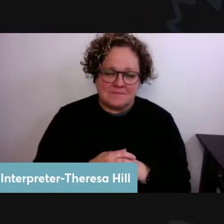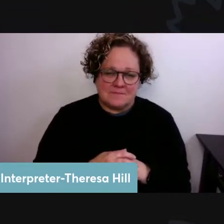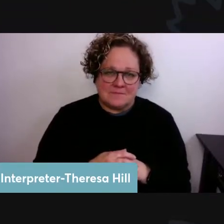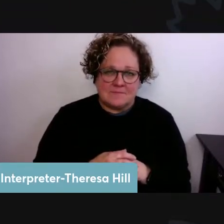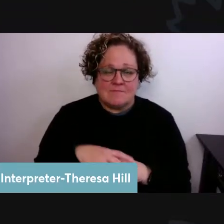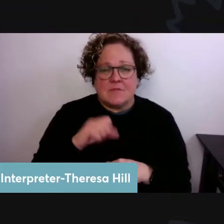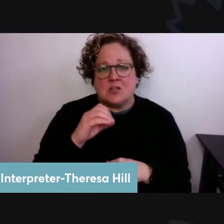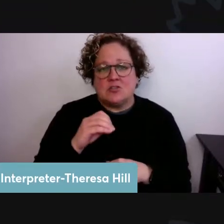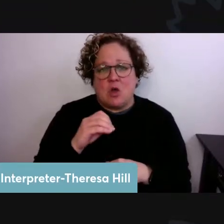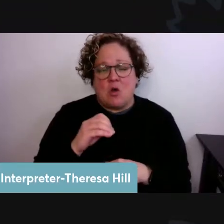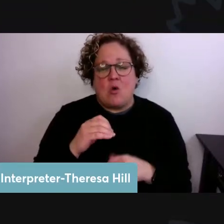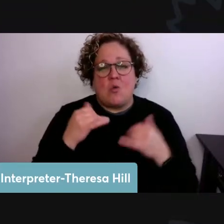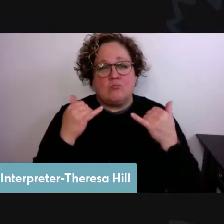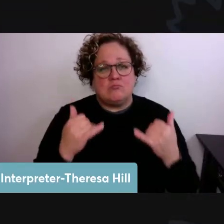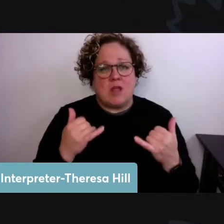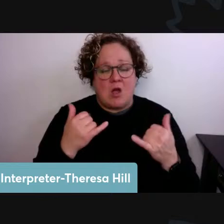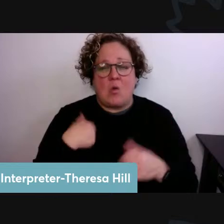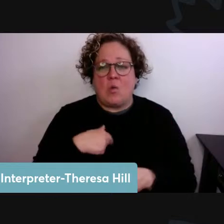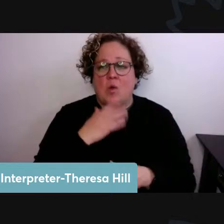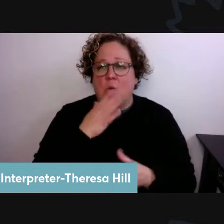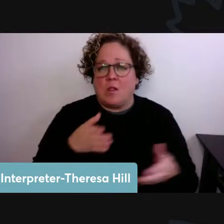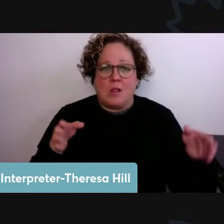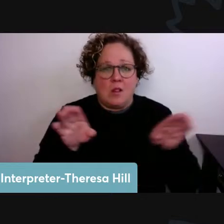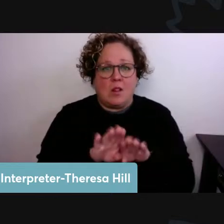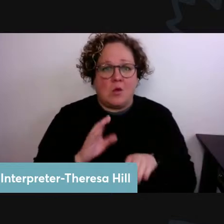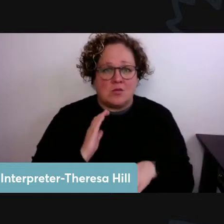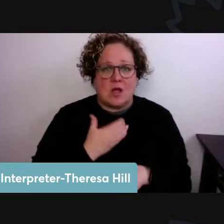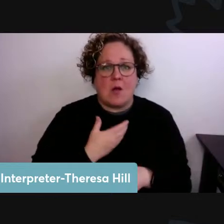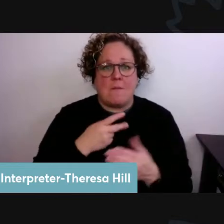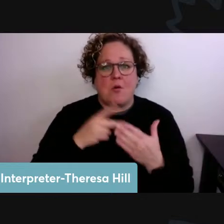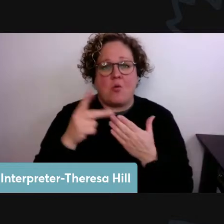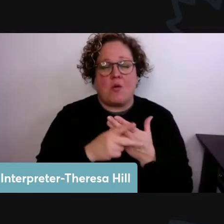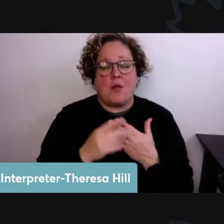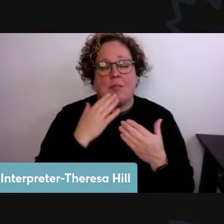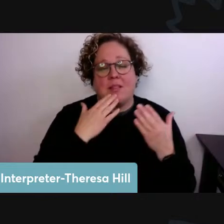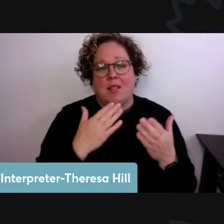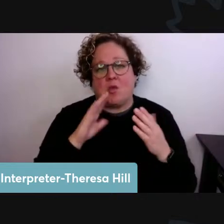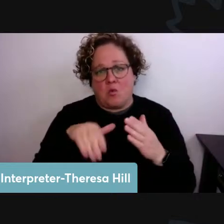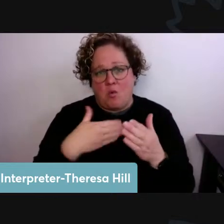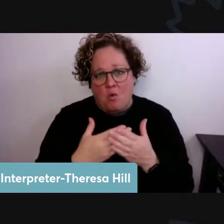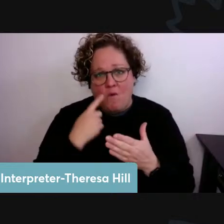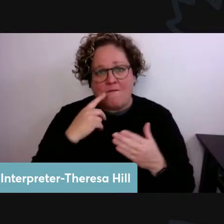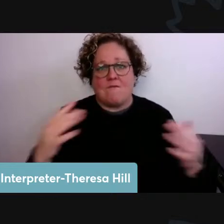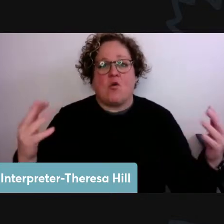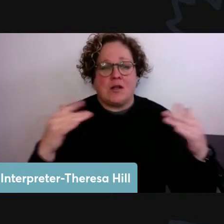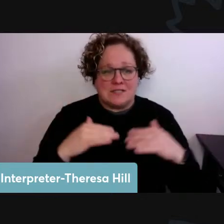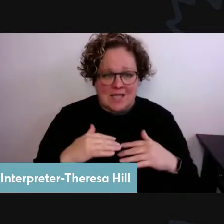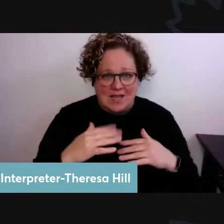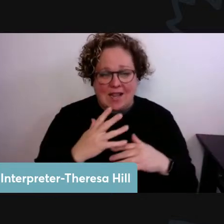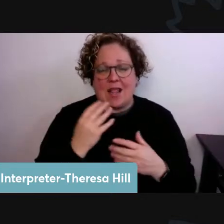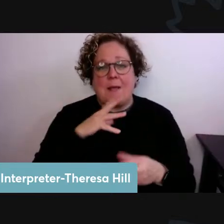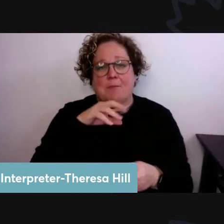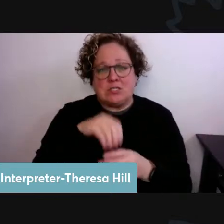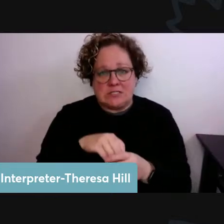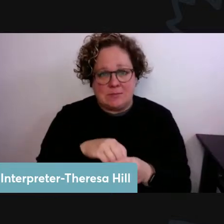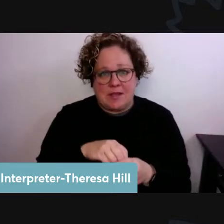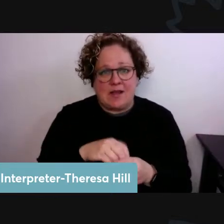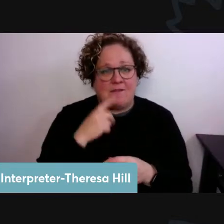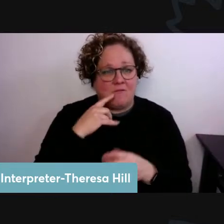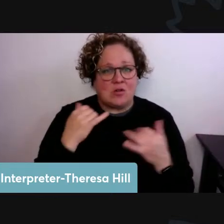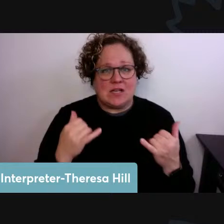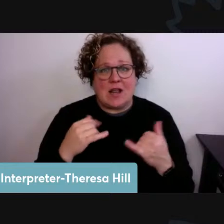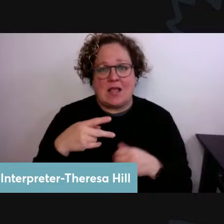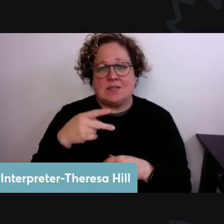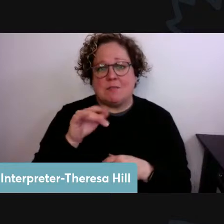So this brings us to the close of our program. Thank you all for attending and participating in today's public